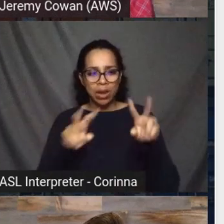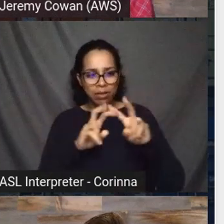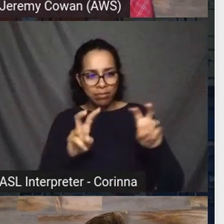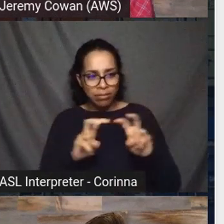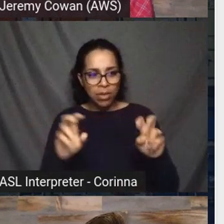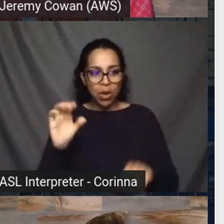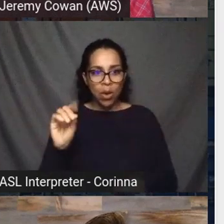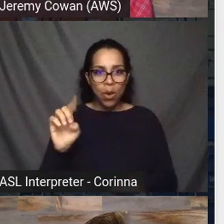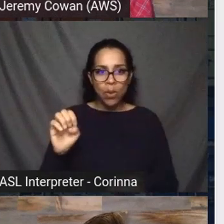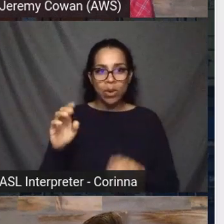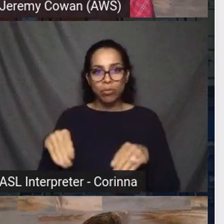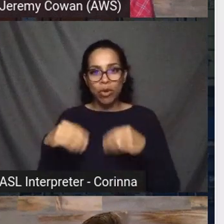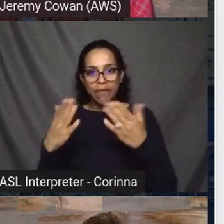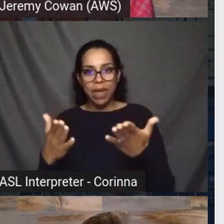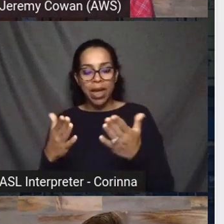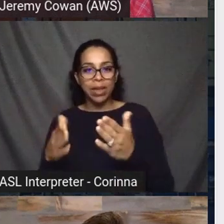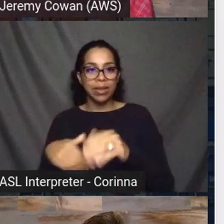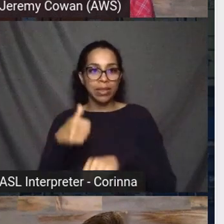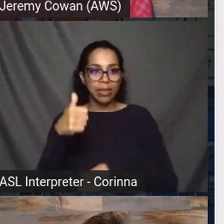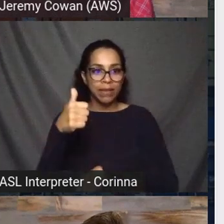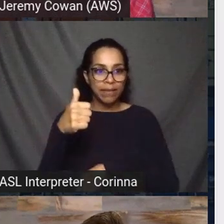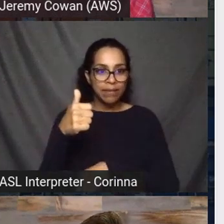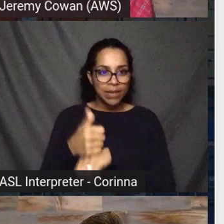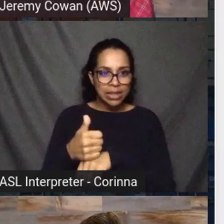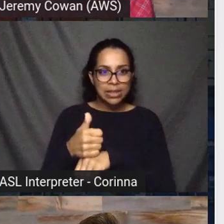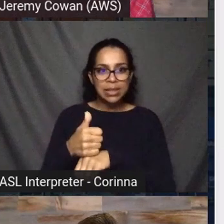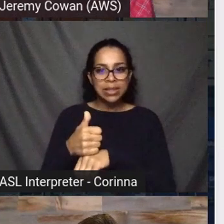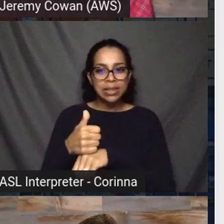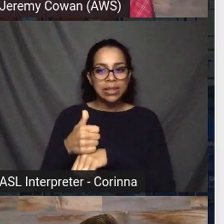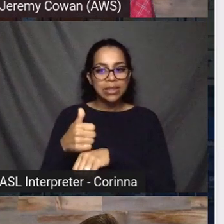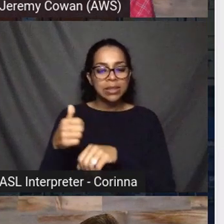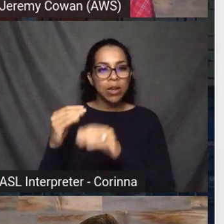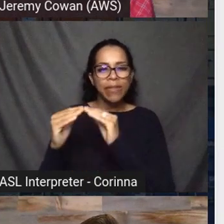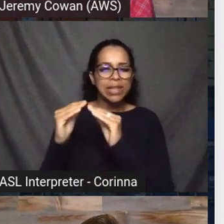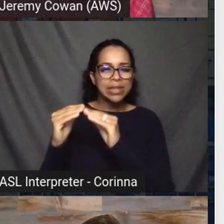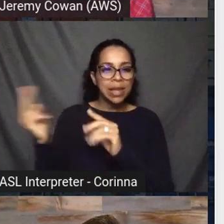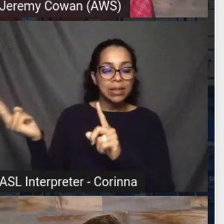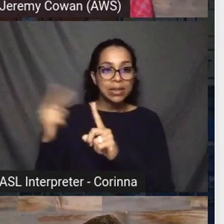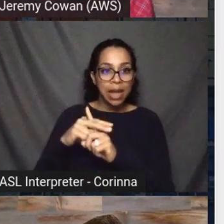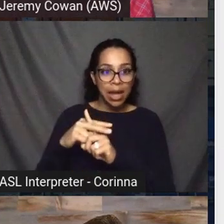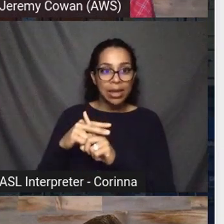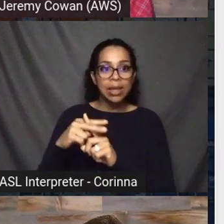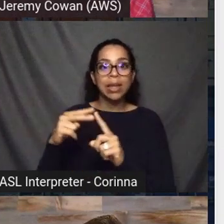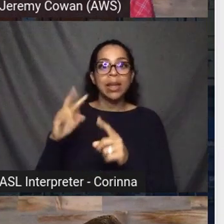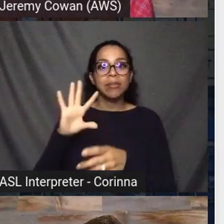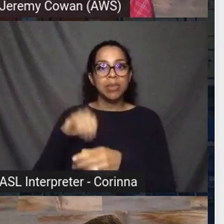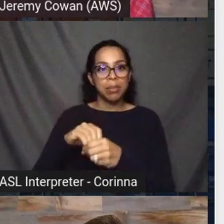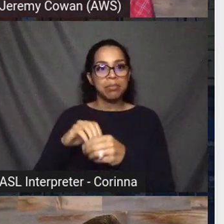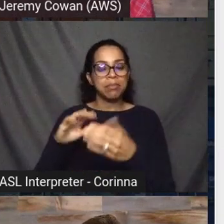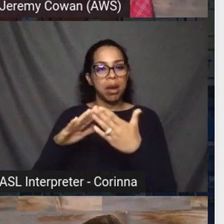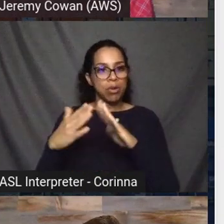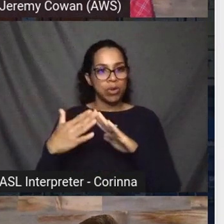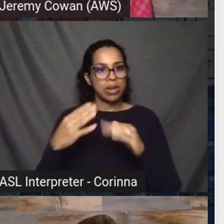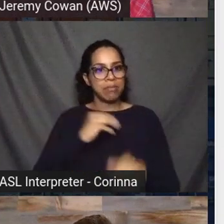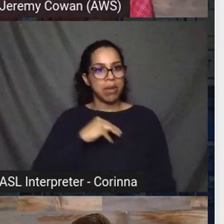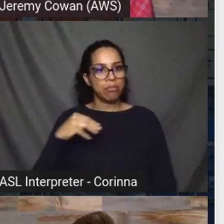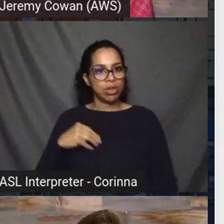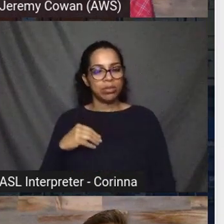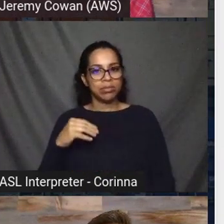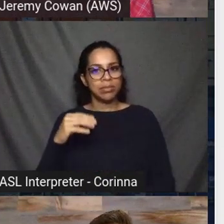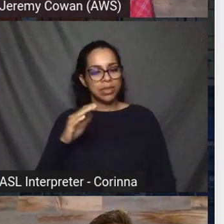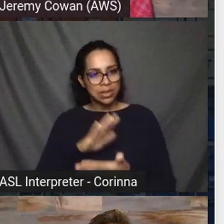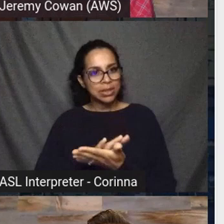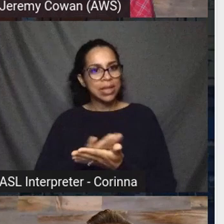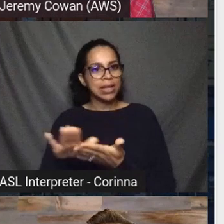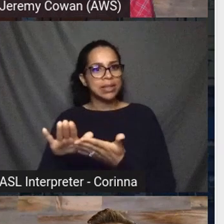provide the fixes and create the issues and be part of one of the community member, right? And that's a great way to